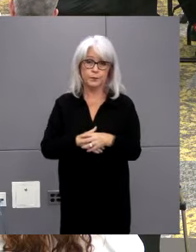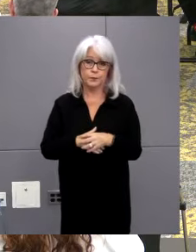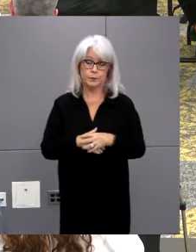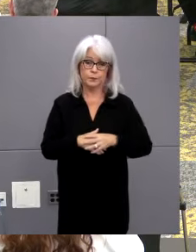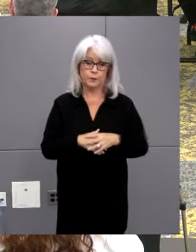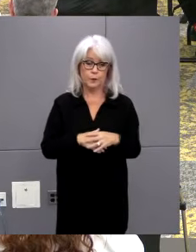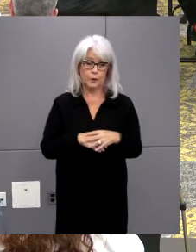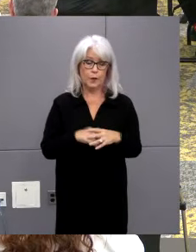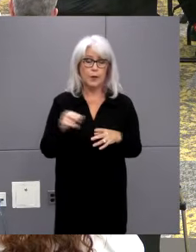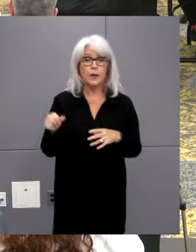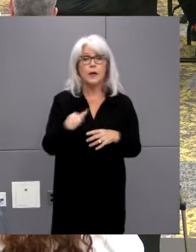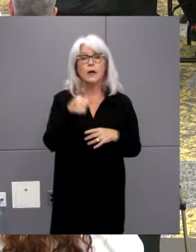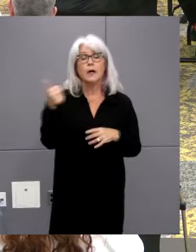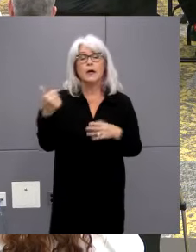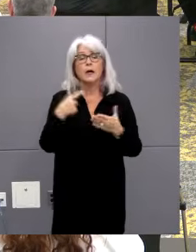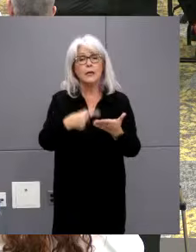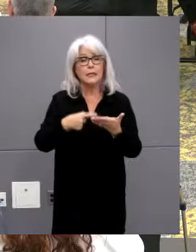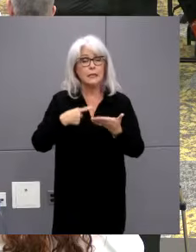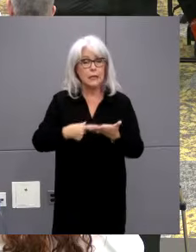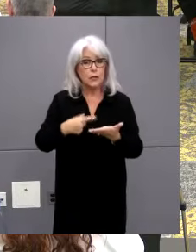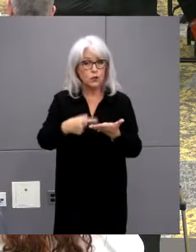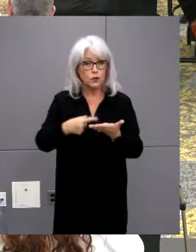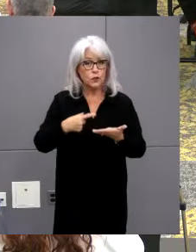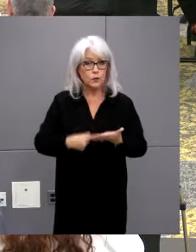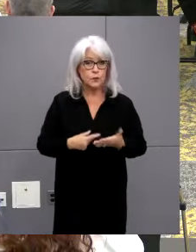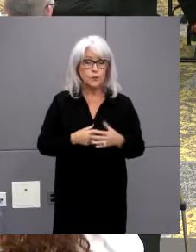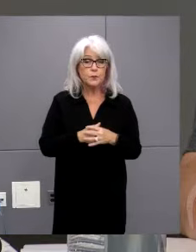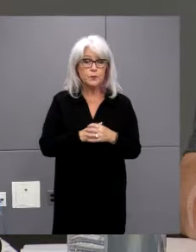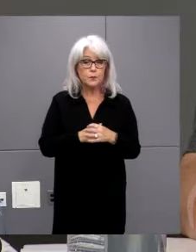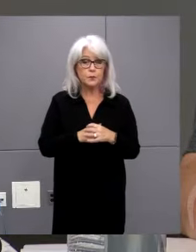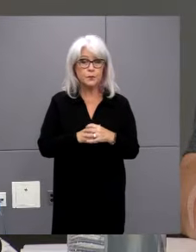Is there any more discussion?